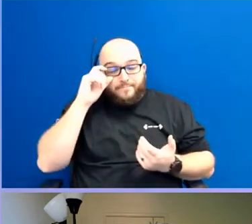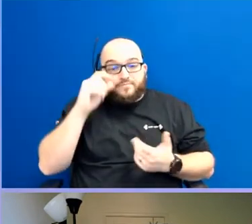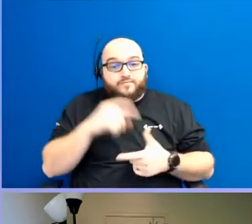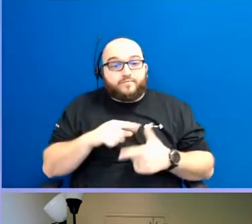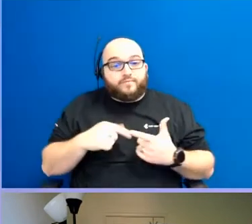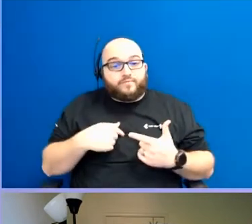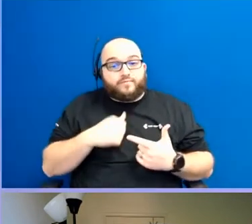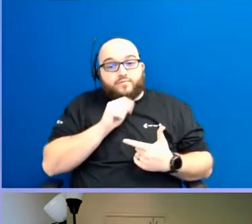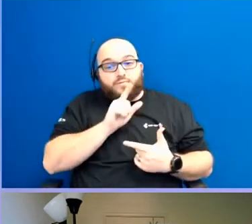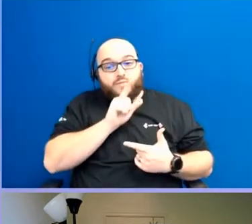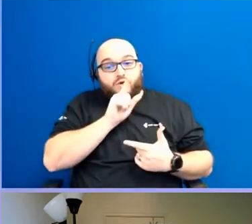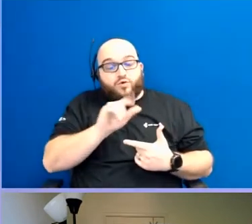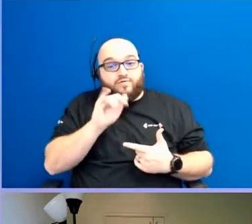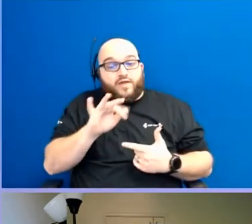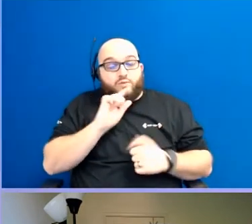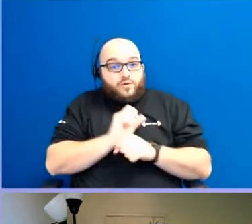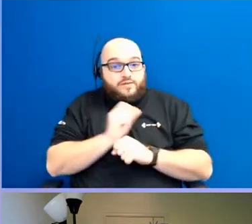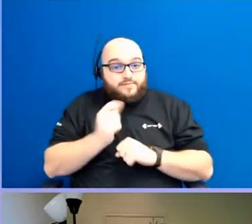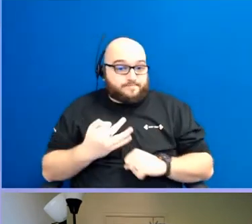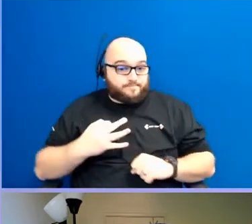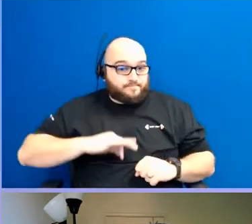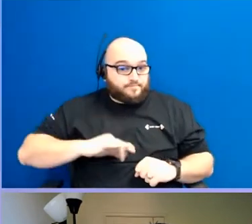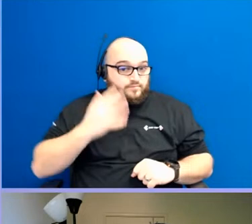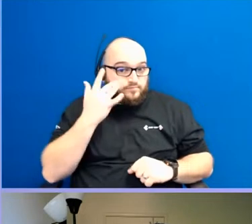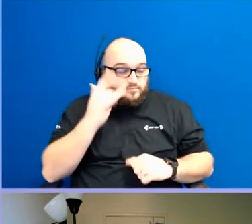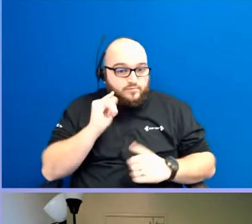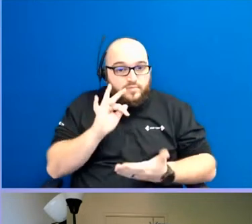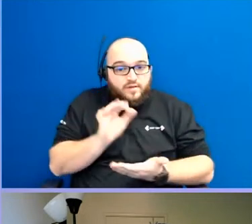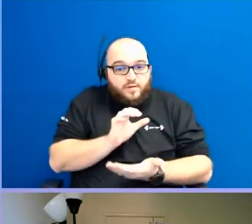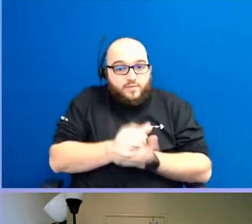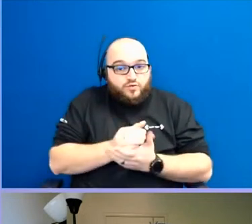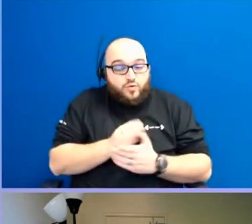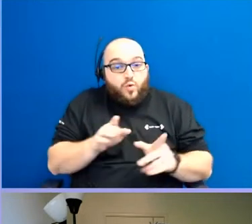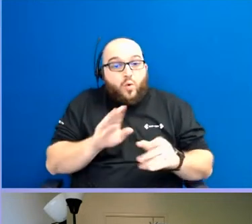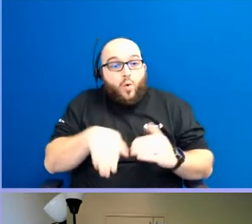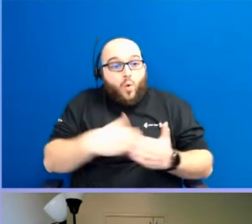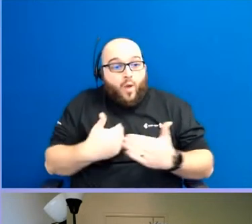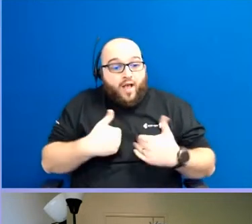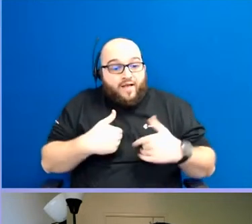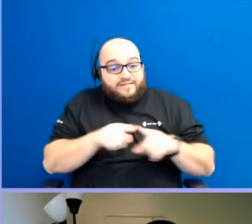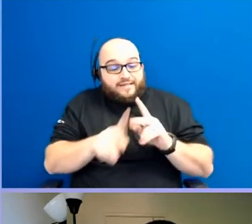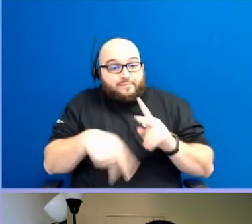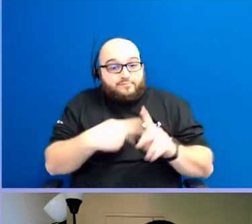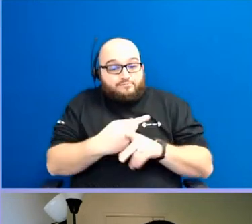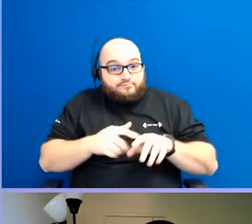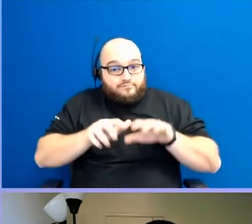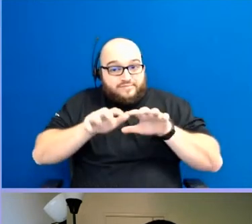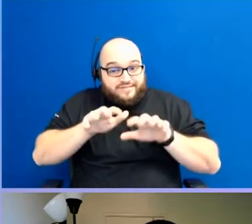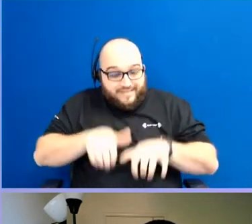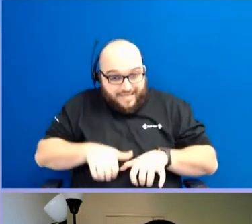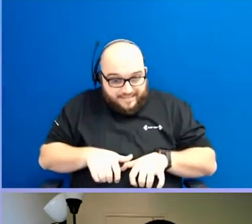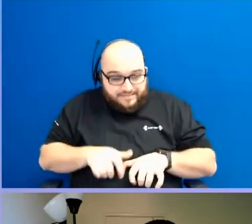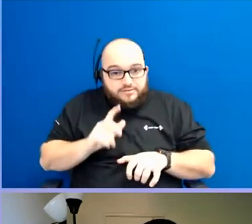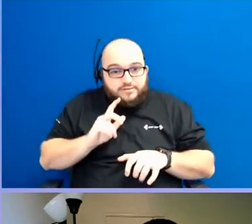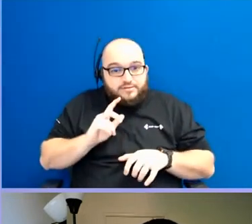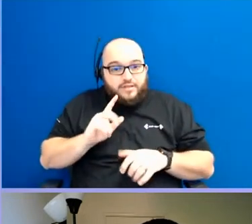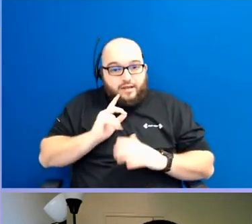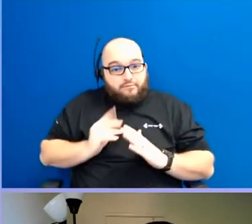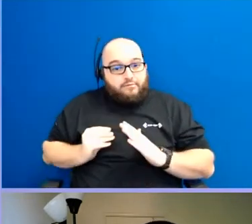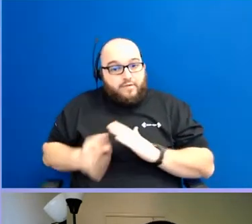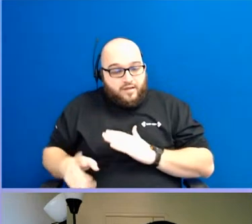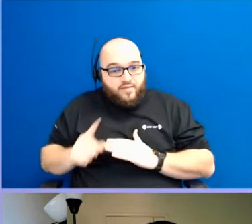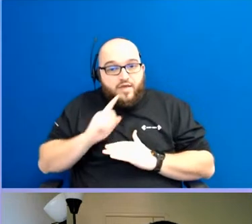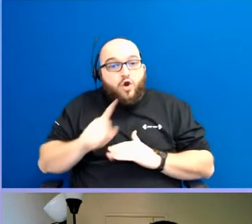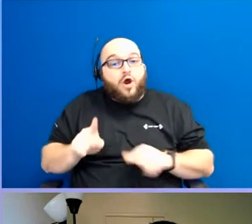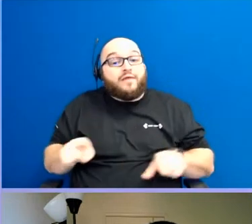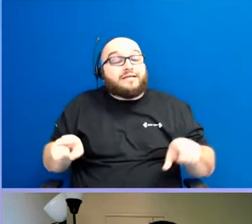not sure that that's helpful either, because if images all have the same alt text, it implies that they're the same